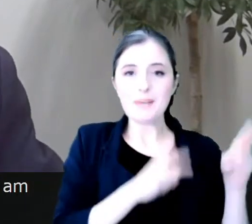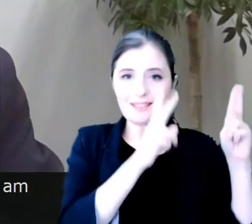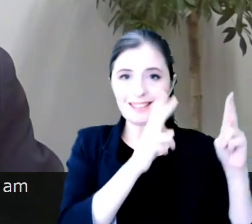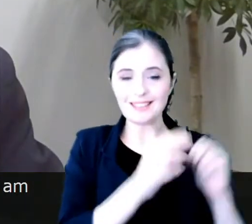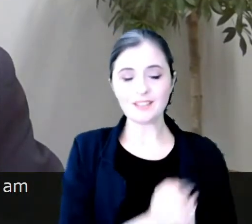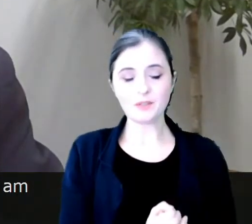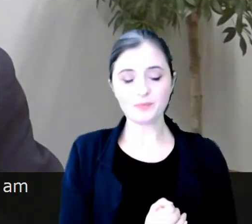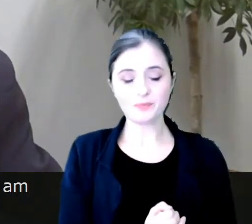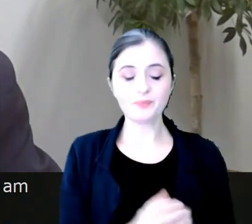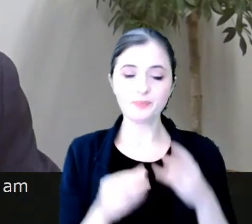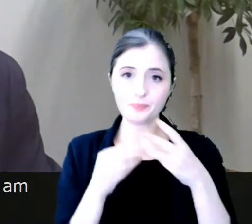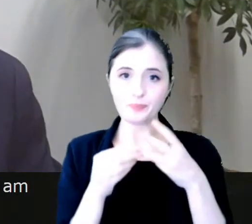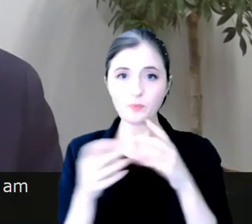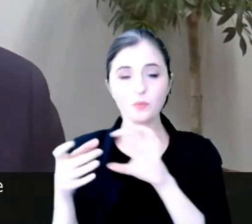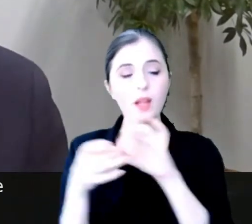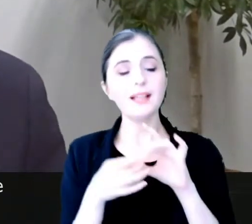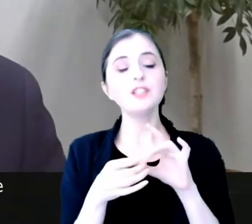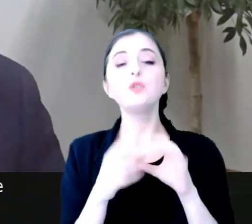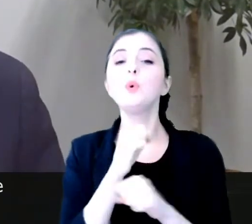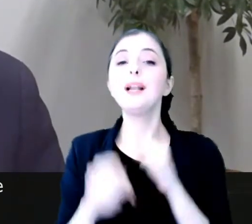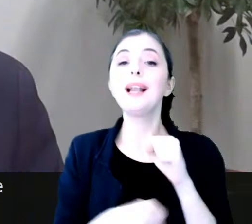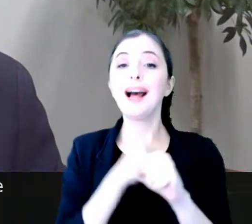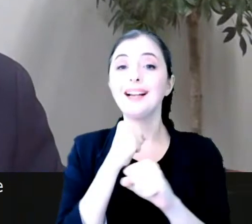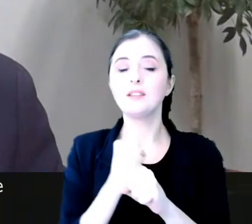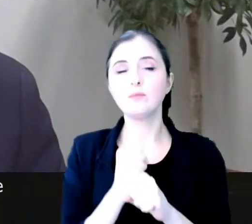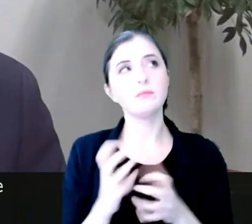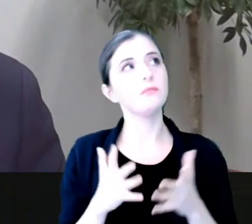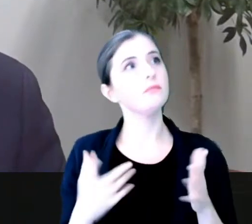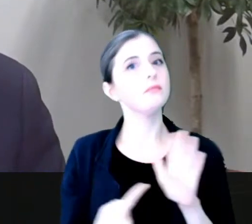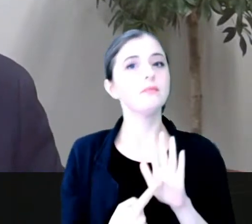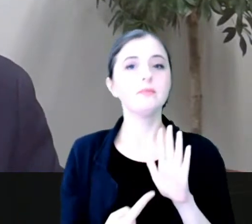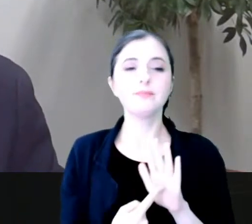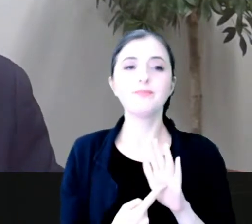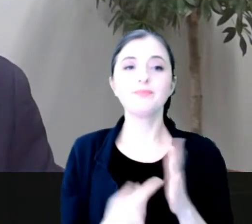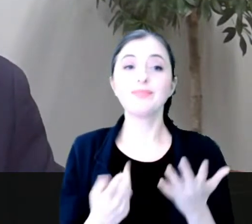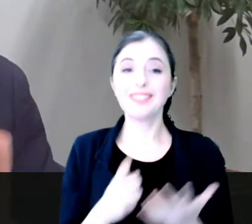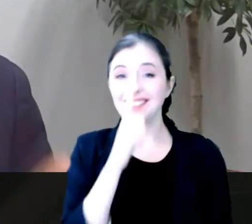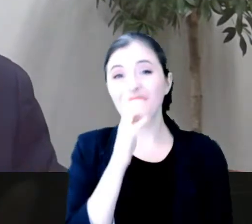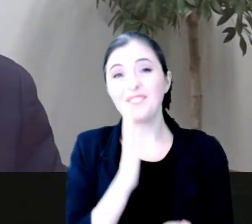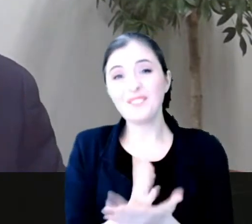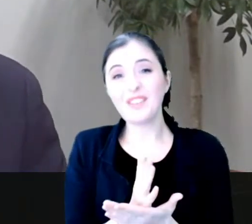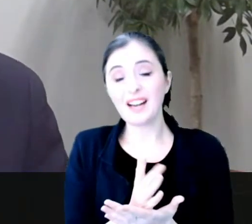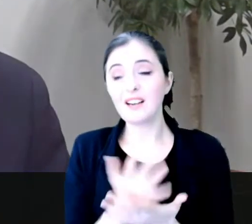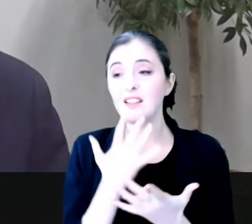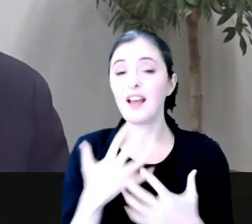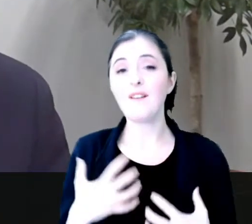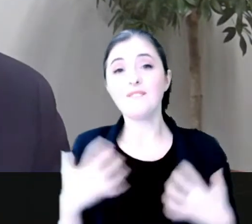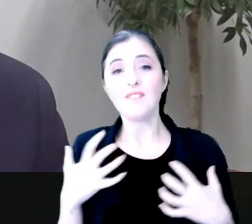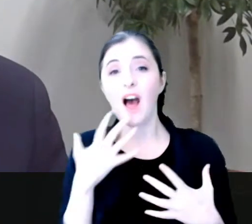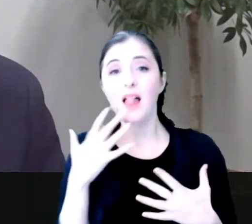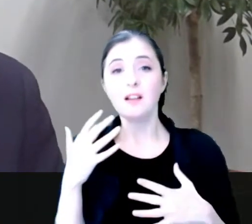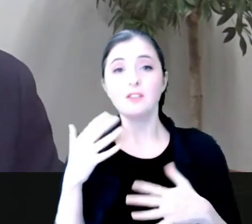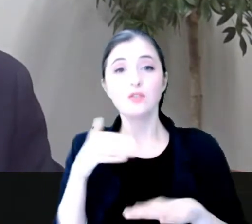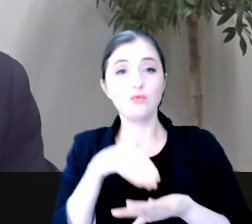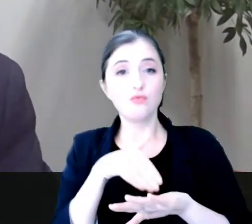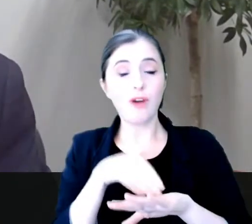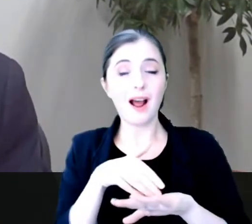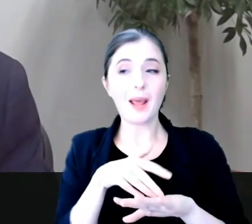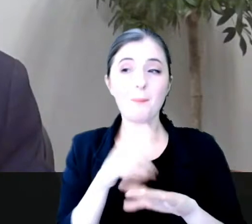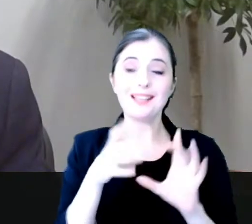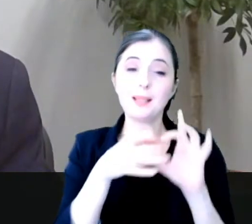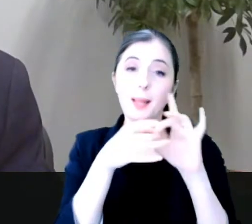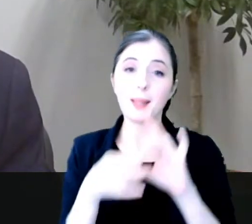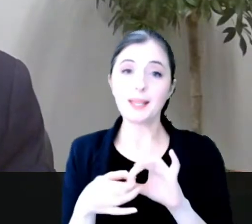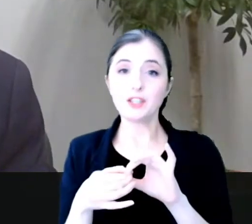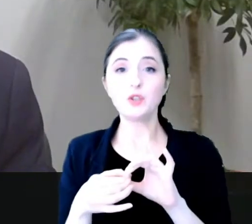And so it is a fact that a significant amount of violent crime is sometimes linked with gangs. We've been doing lots of